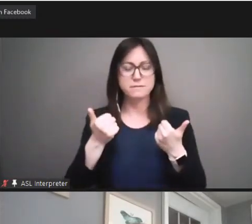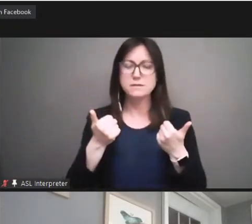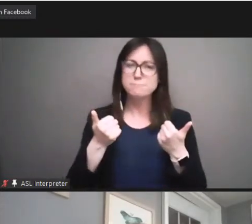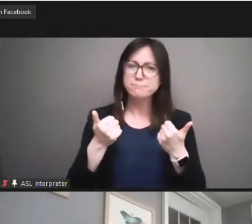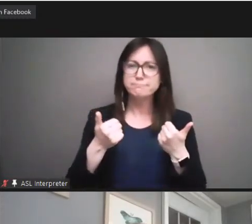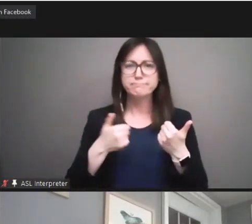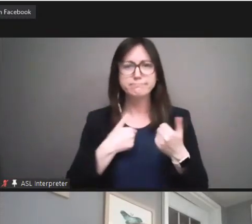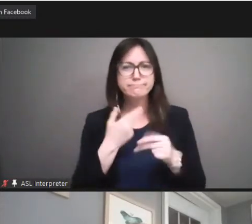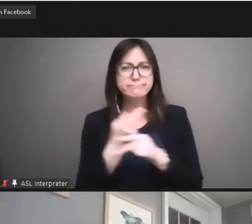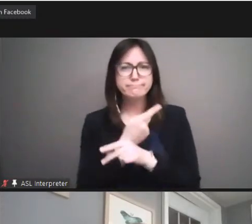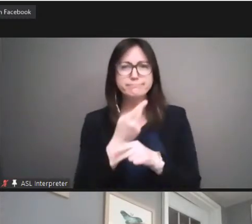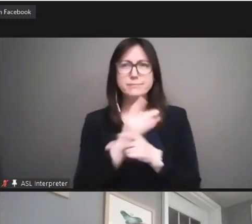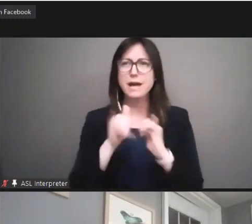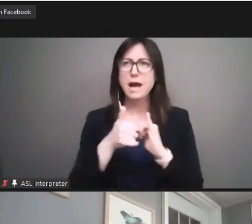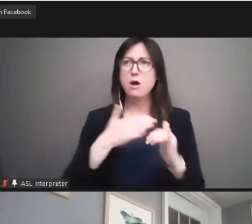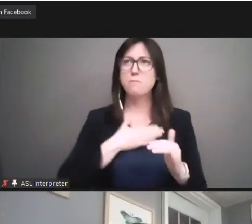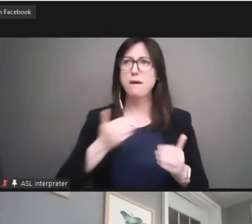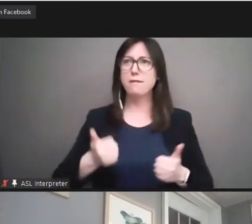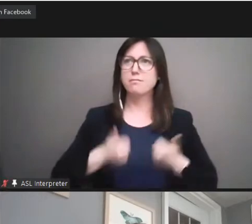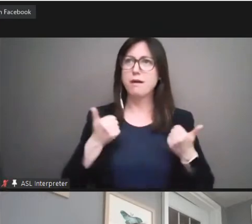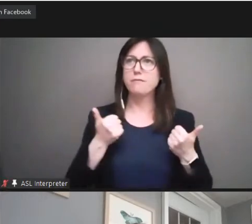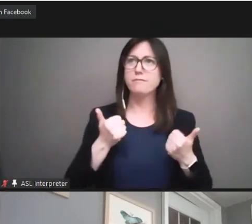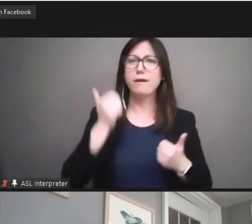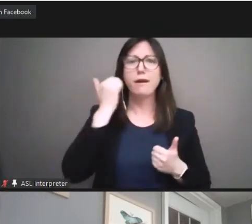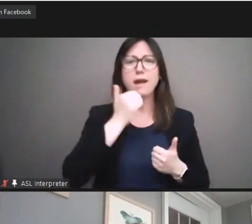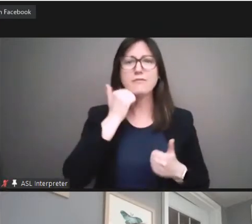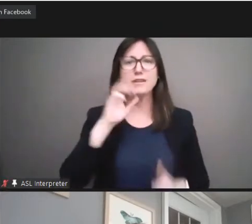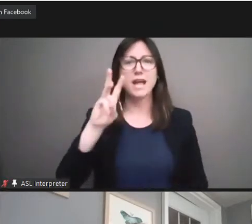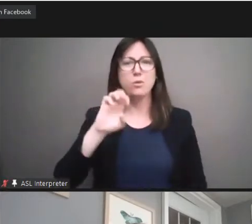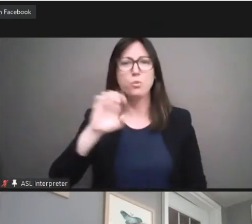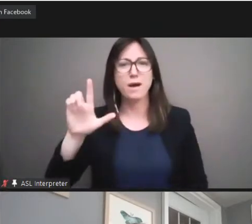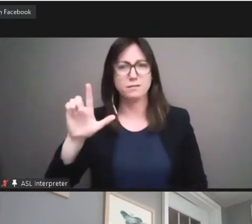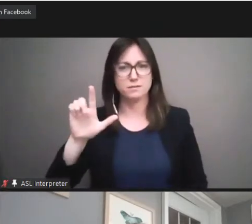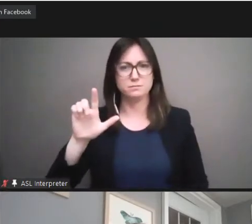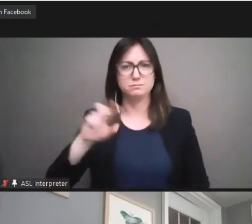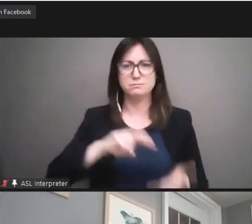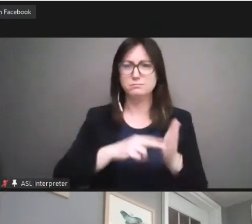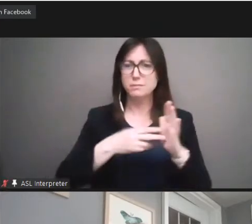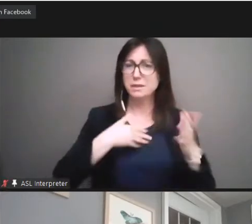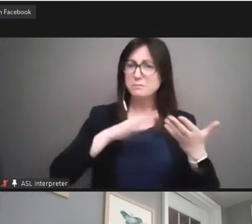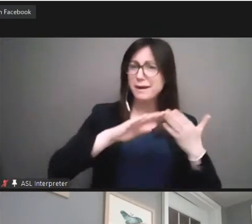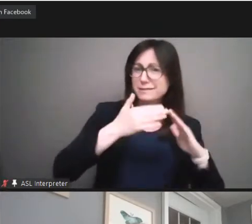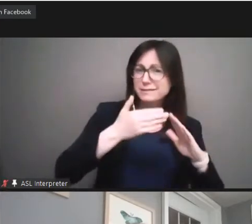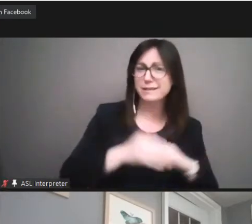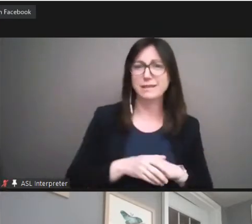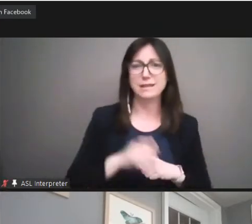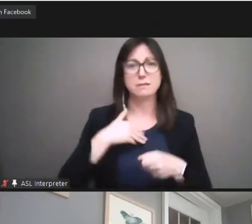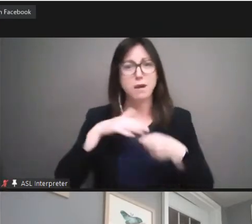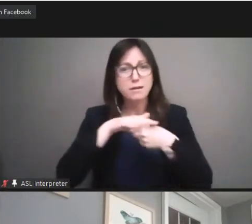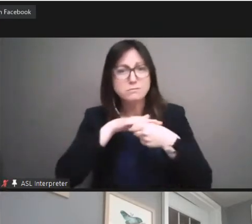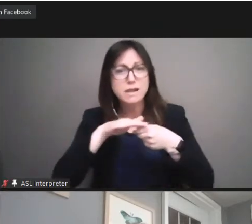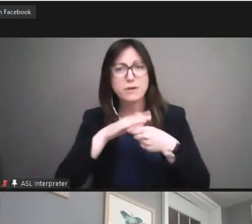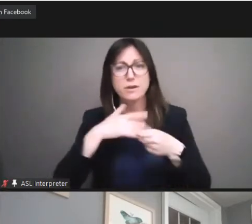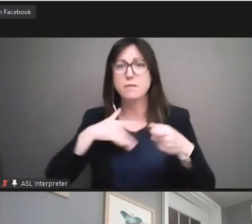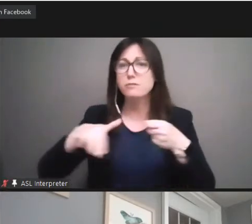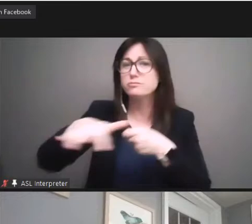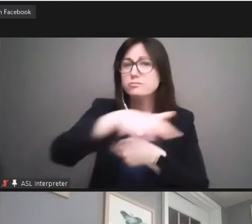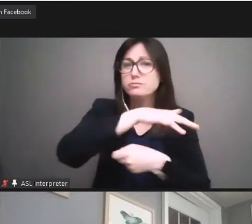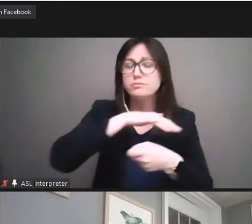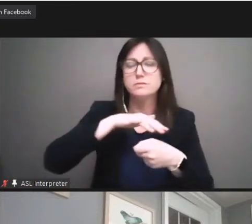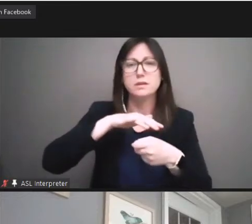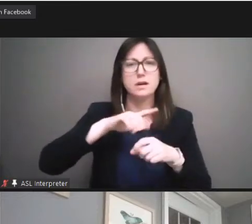we live well, in our particular city or our area or our region. But COVID